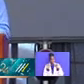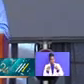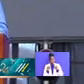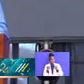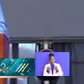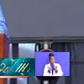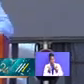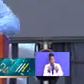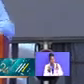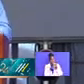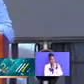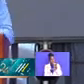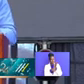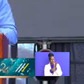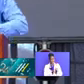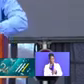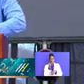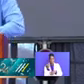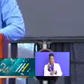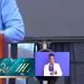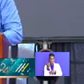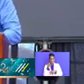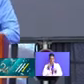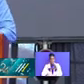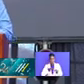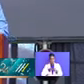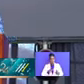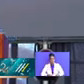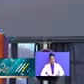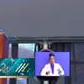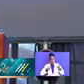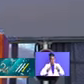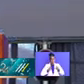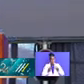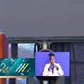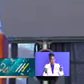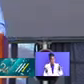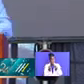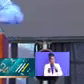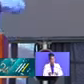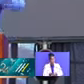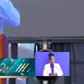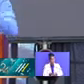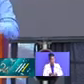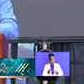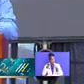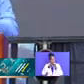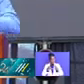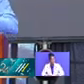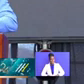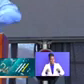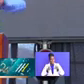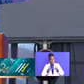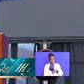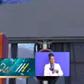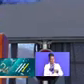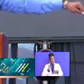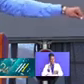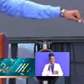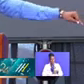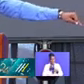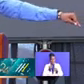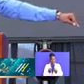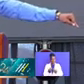a Havoc not only in our Liv but also in the lives of our